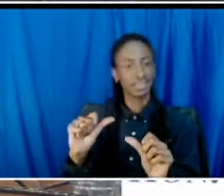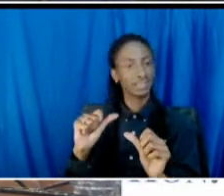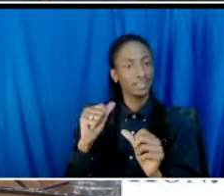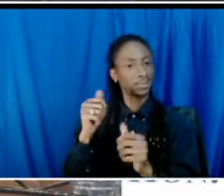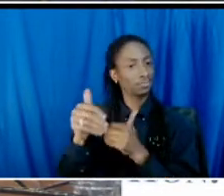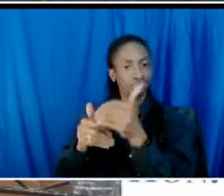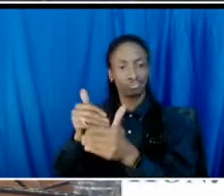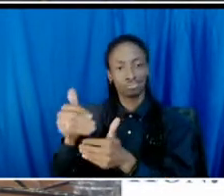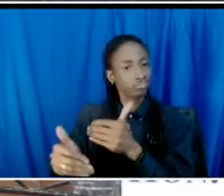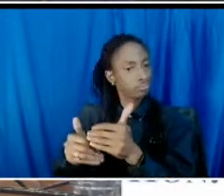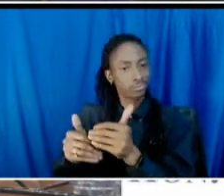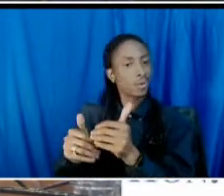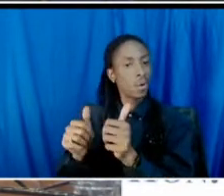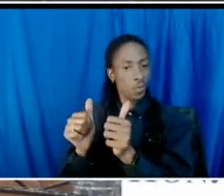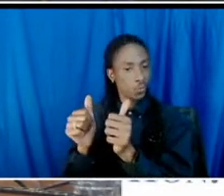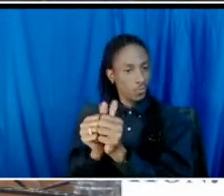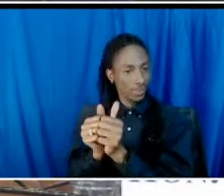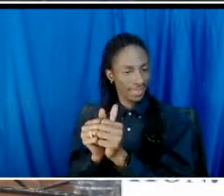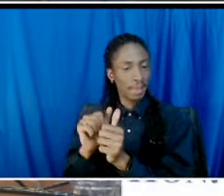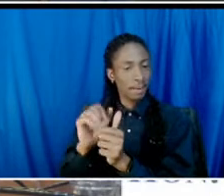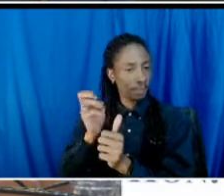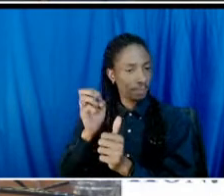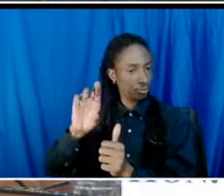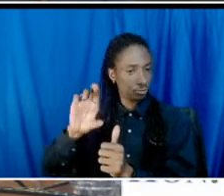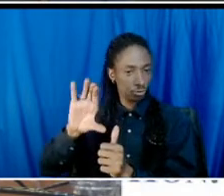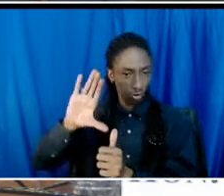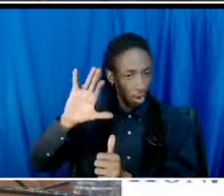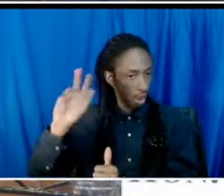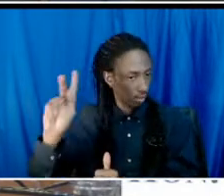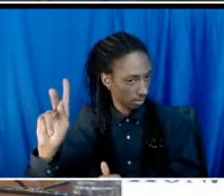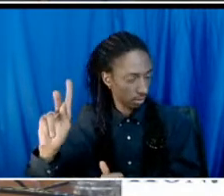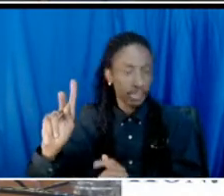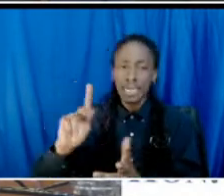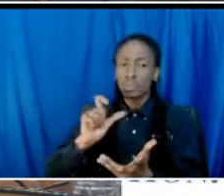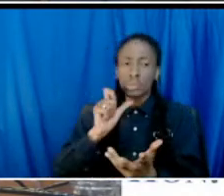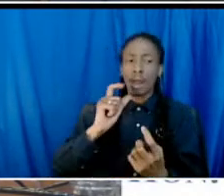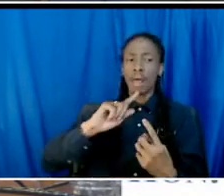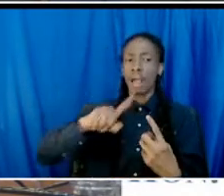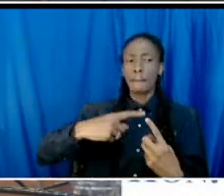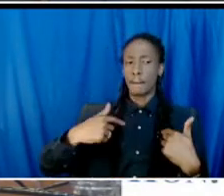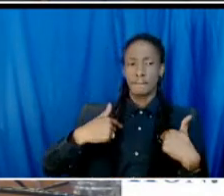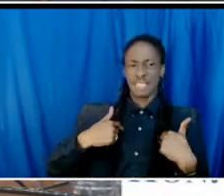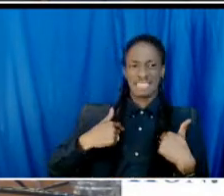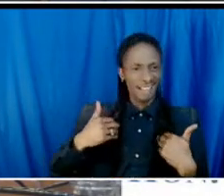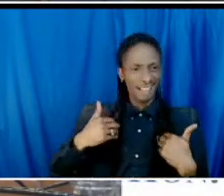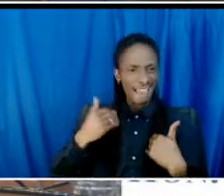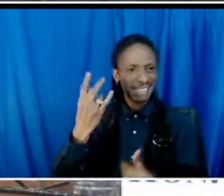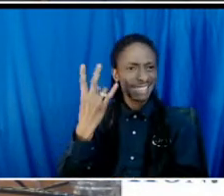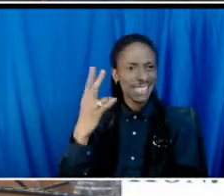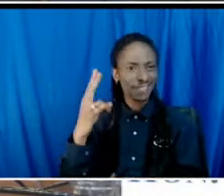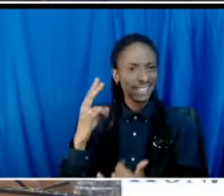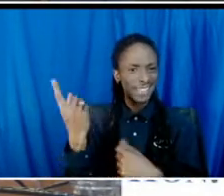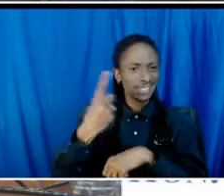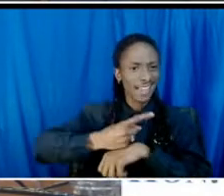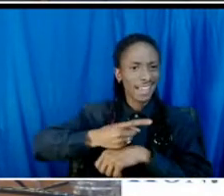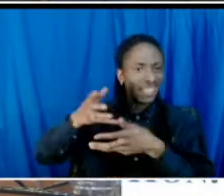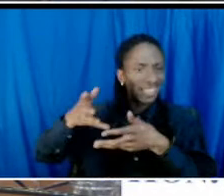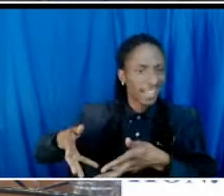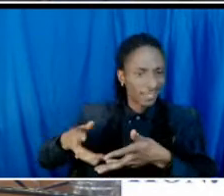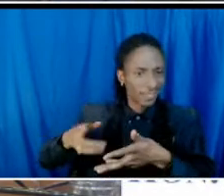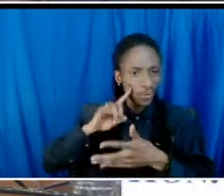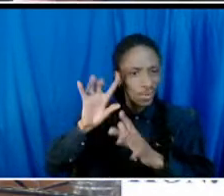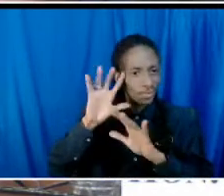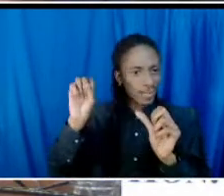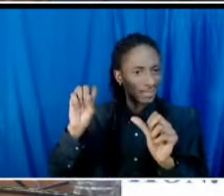Clark seemed to be advocating. And it wasn't about me. There's only 17 days left in the administration at that point. I would have been